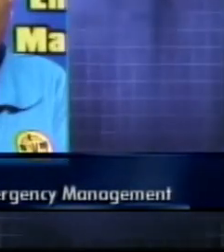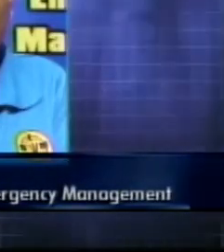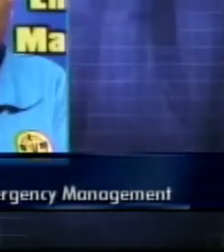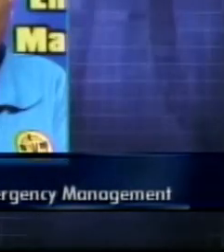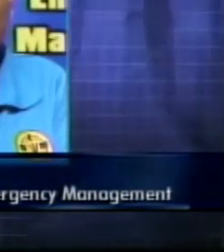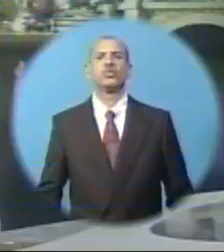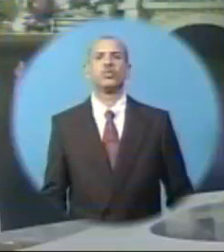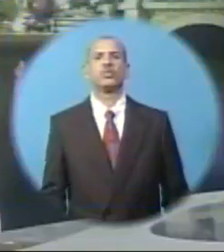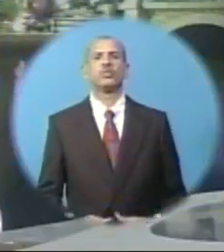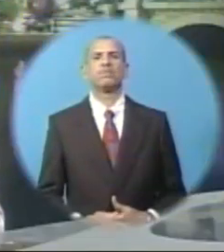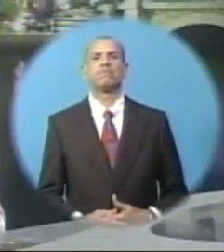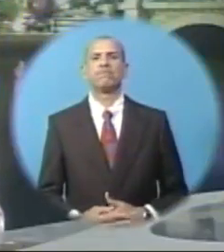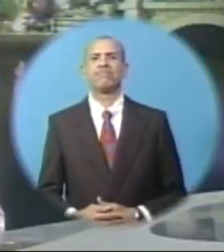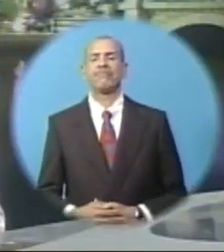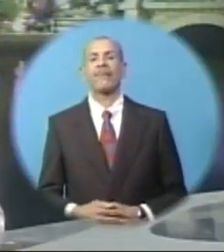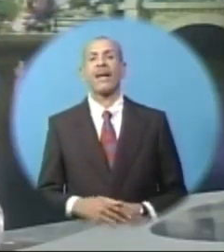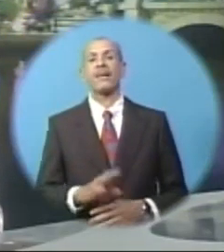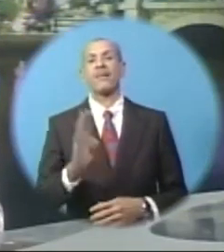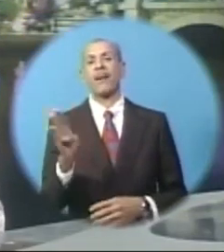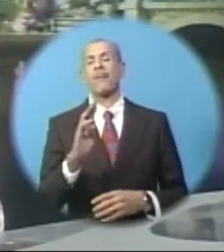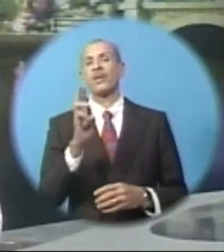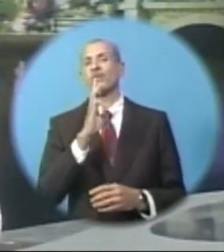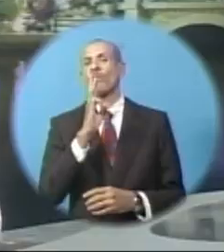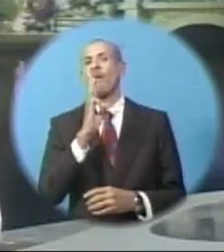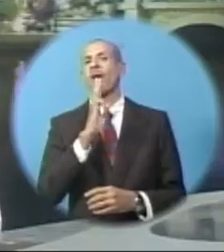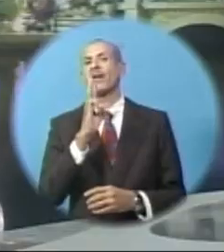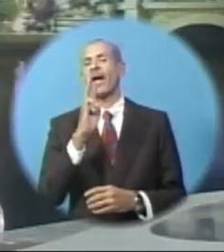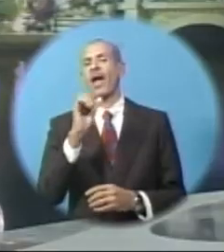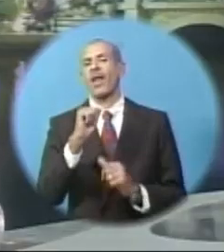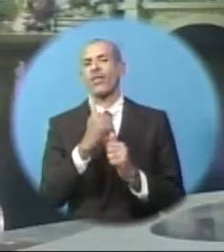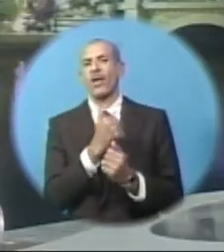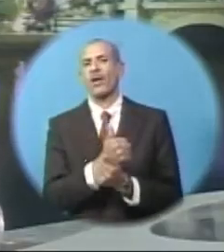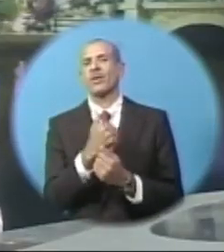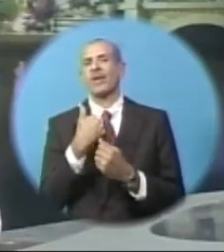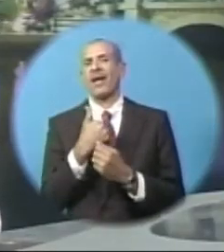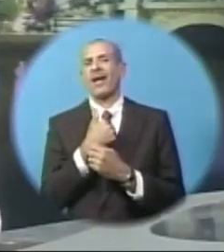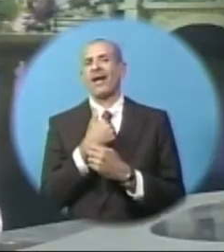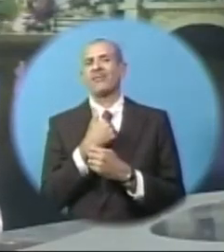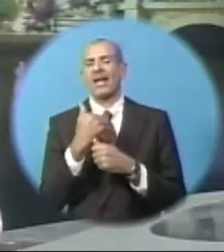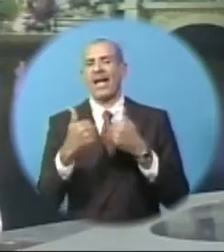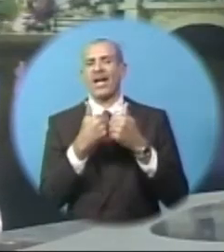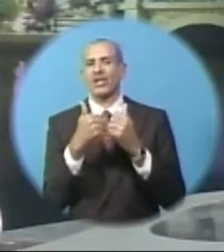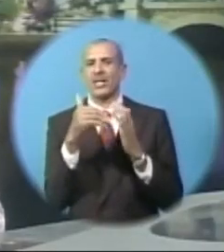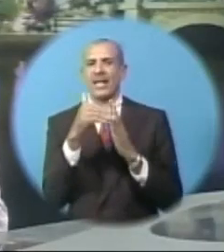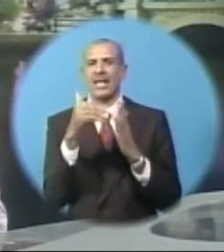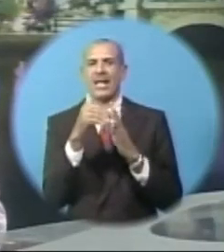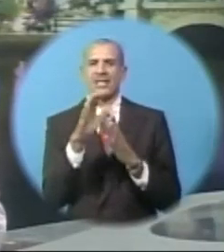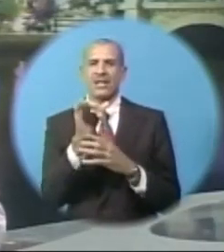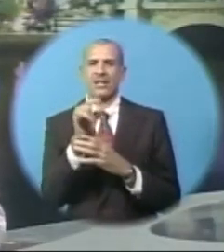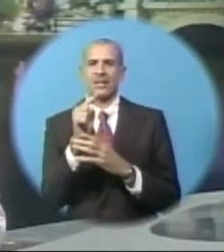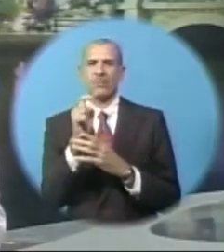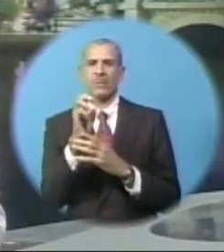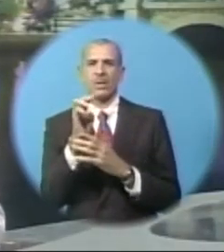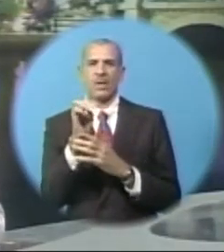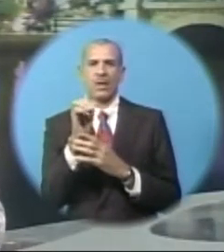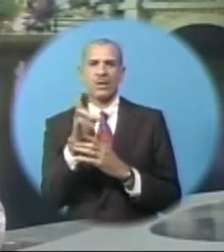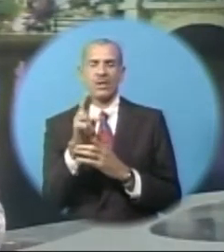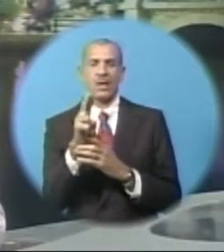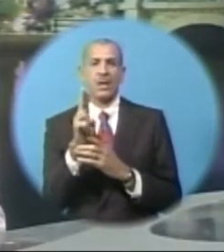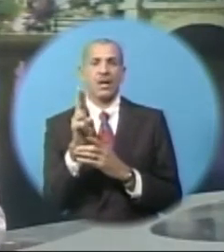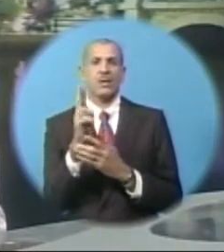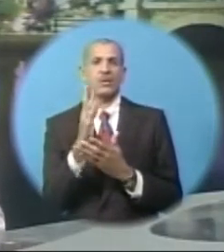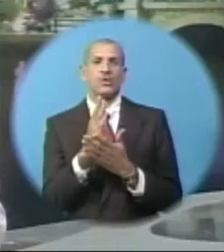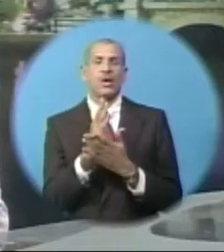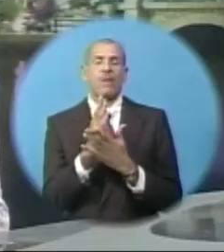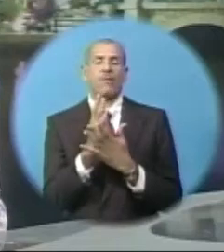in Barbados. The Barbados Water Authority could be taking legal action against customers, bringing an end to a